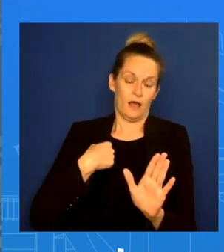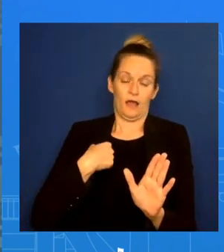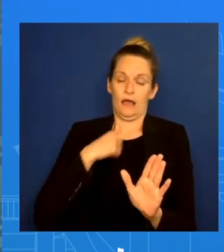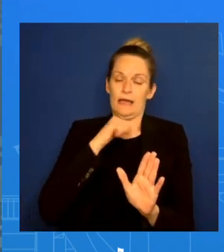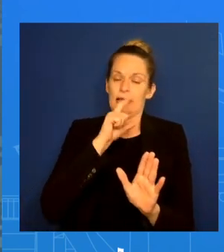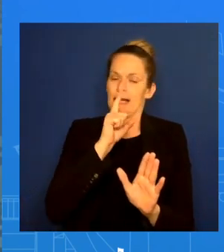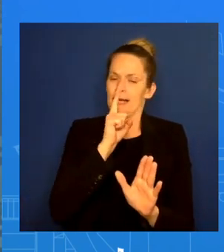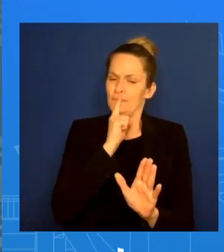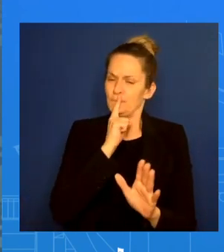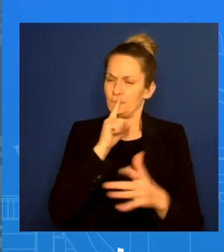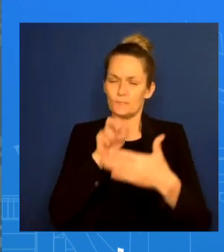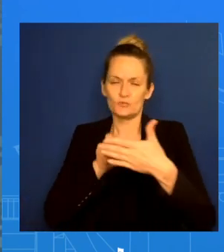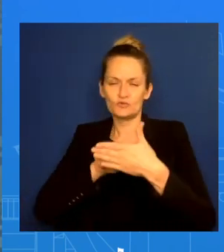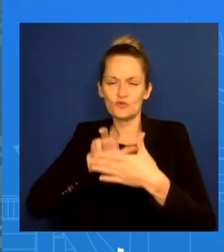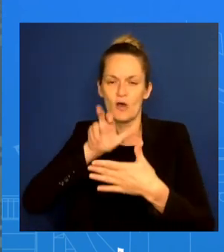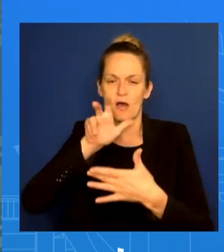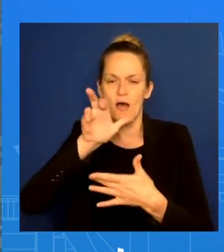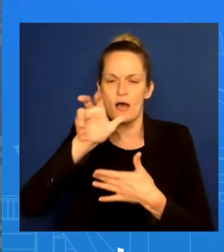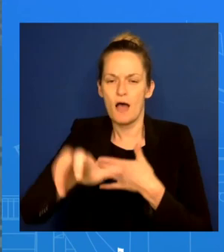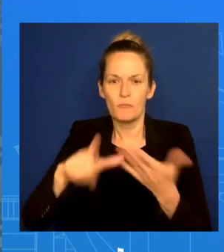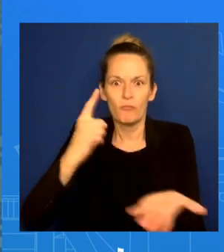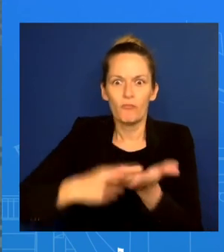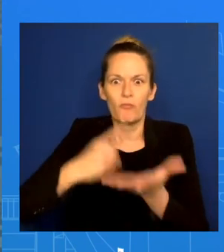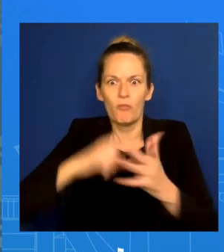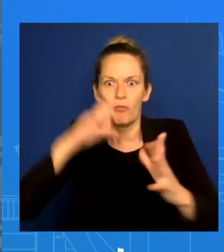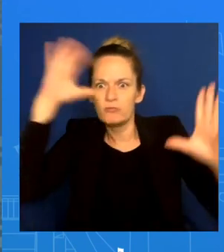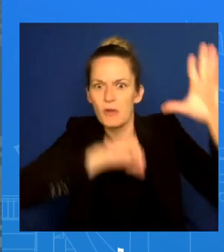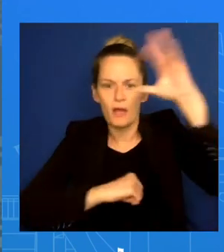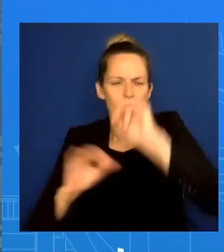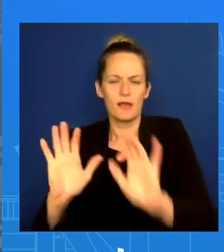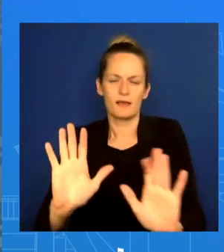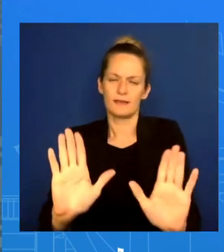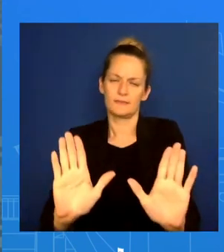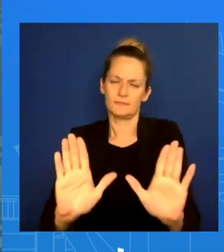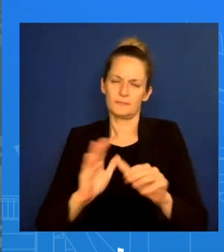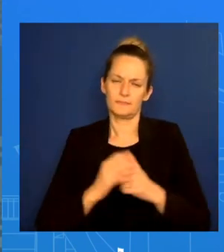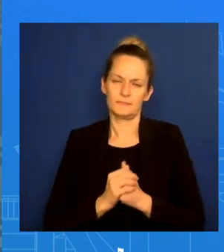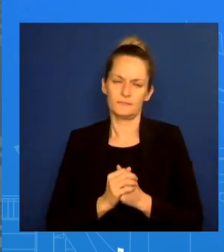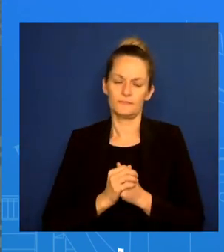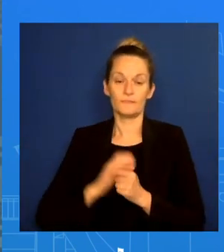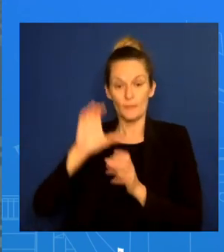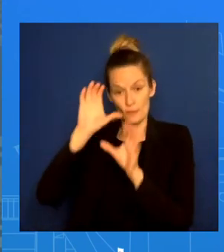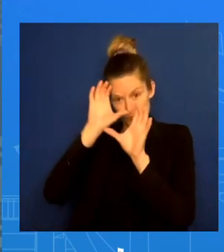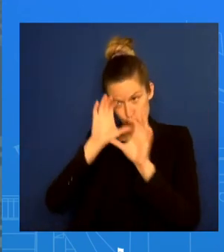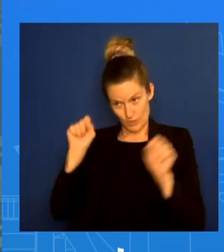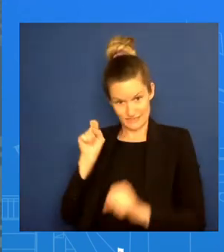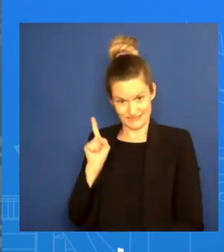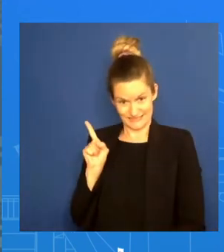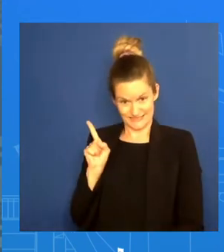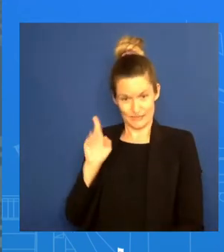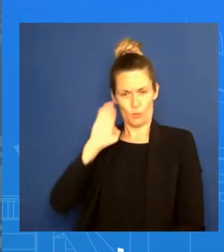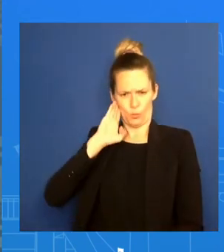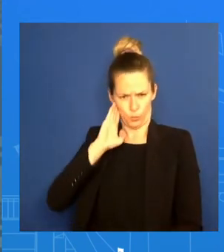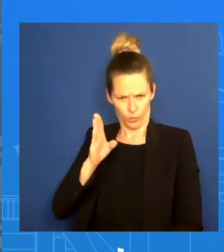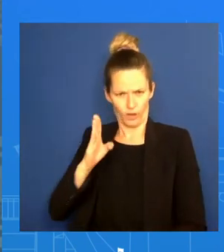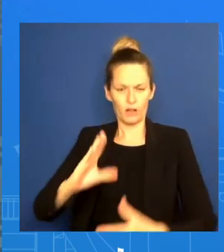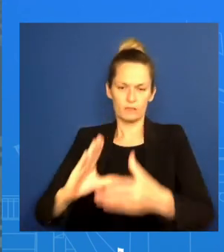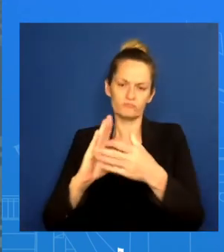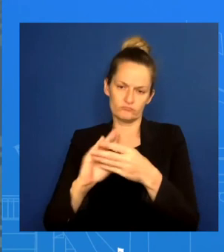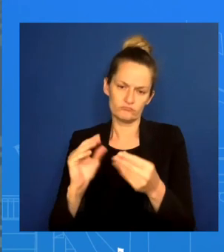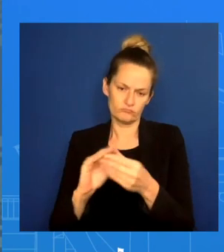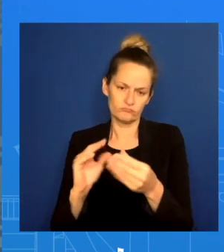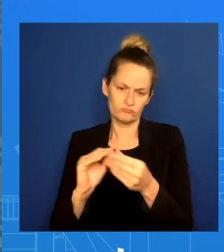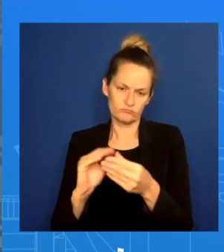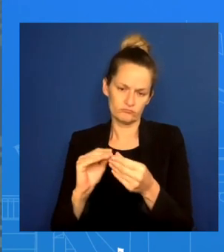another, he will reaffirm that there's no change to America's commitment to the